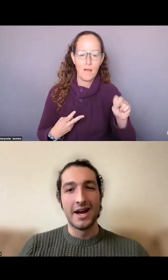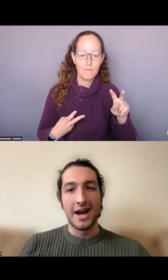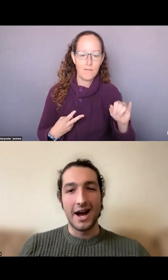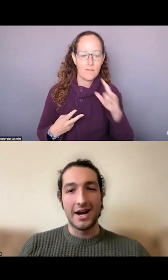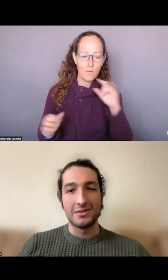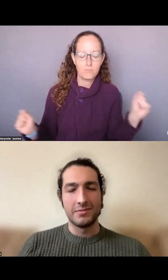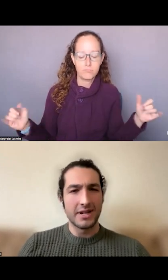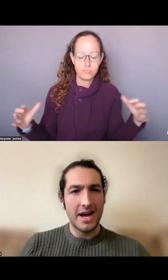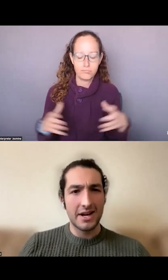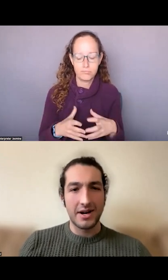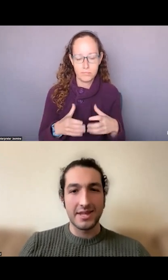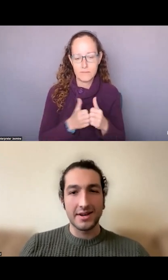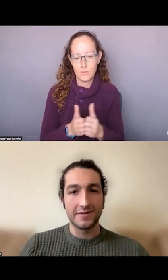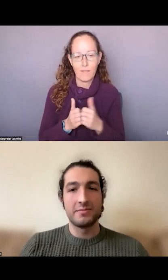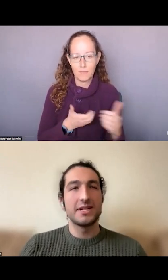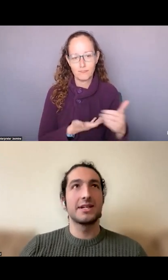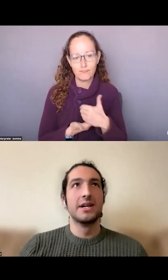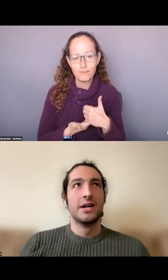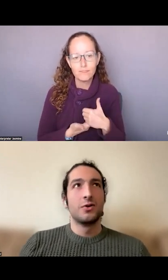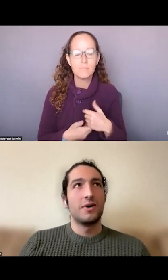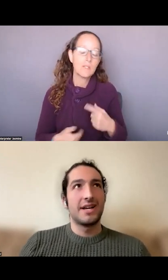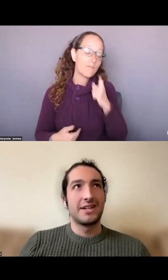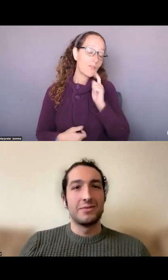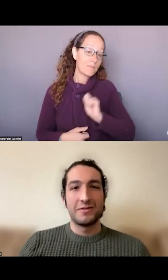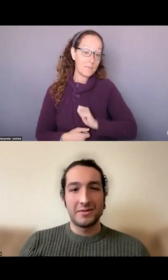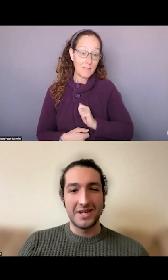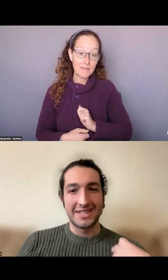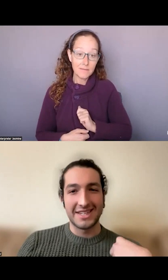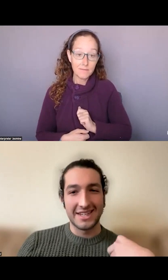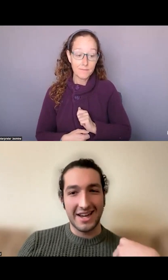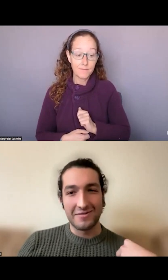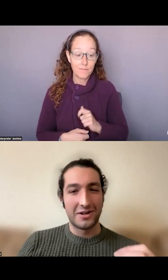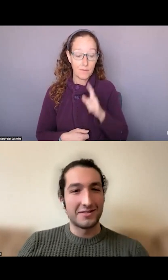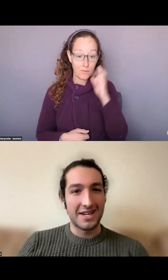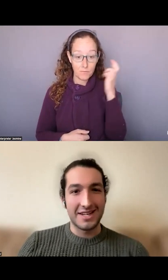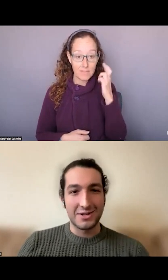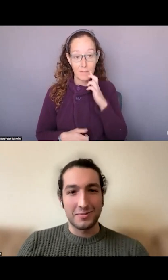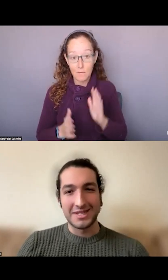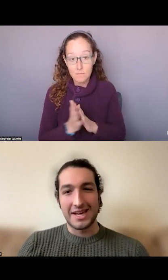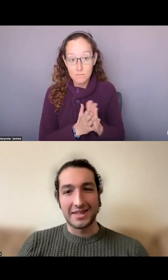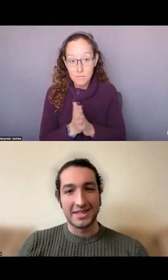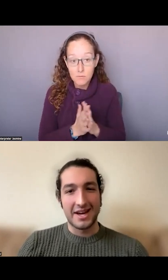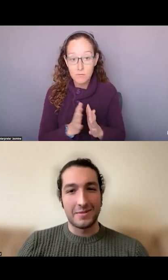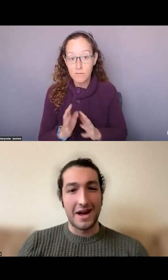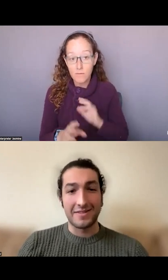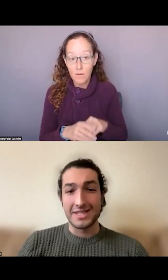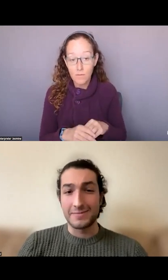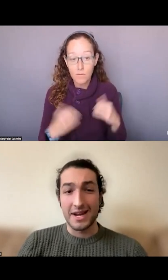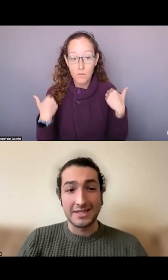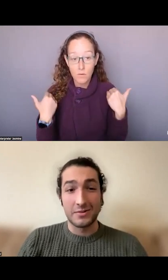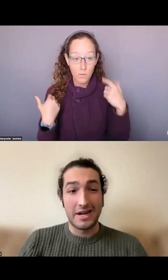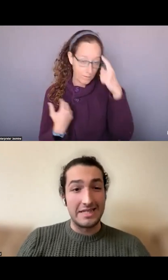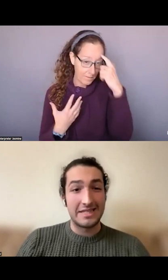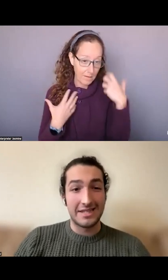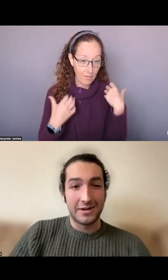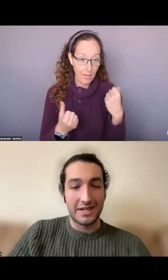together. But yeah, no, I think for me, what motivated me to get involved in the youth mental health advocacy